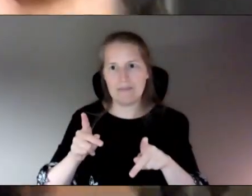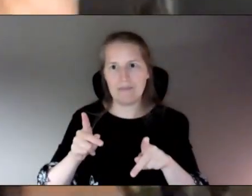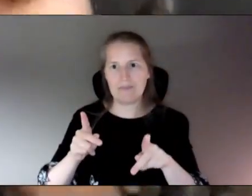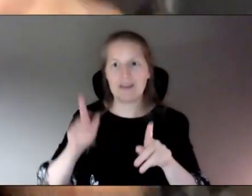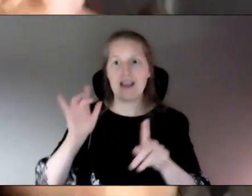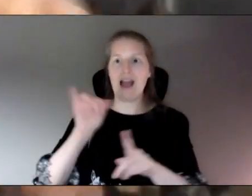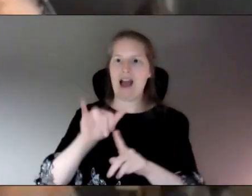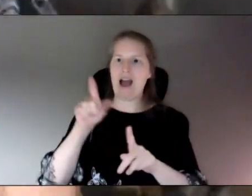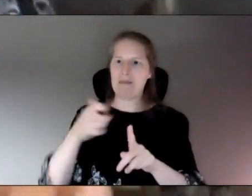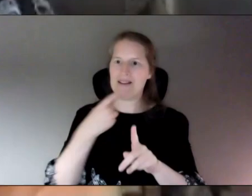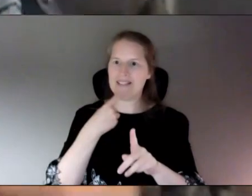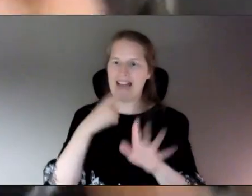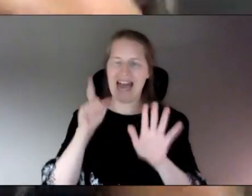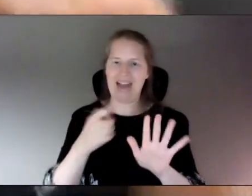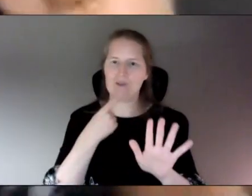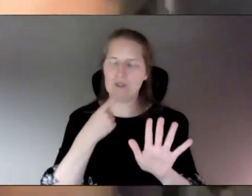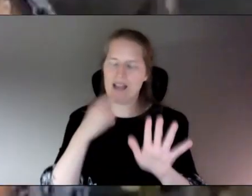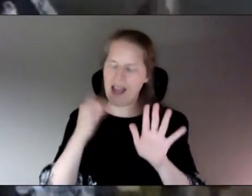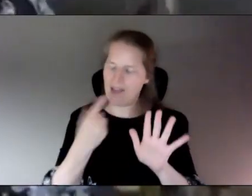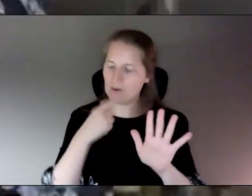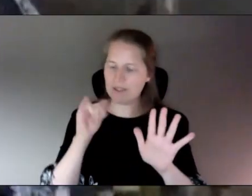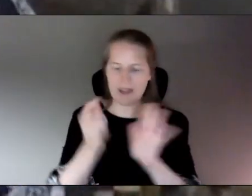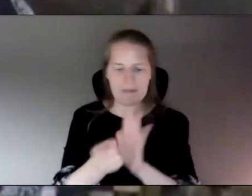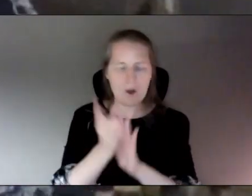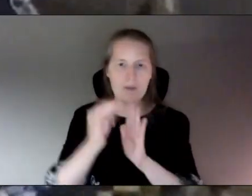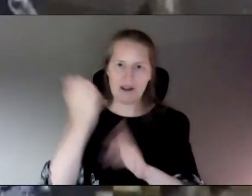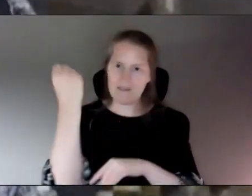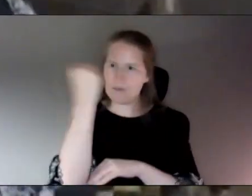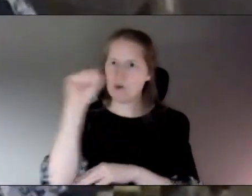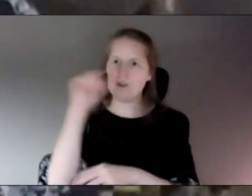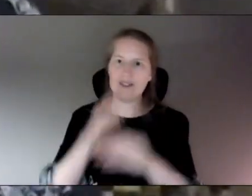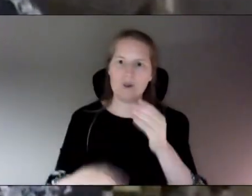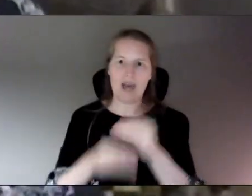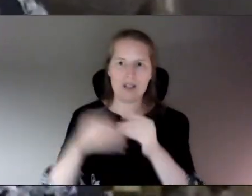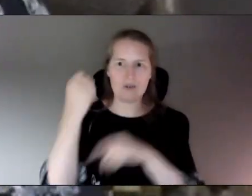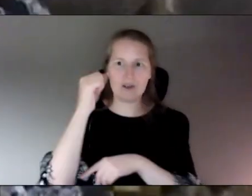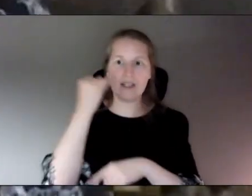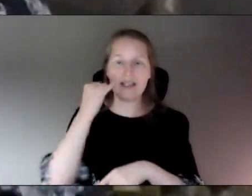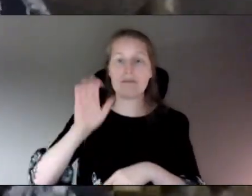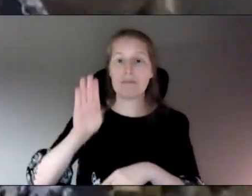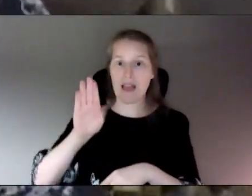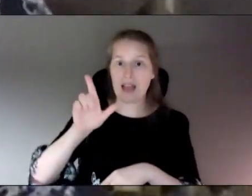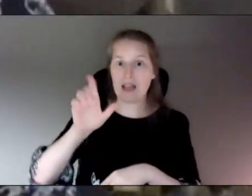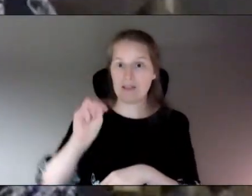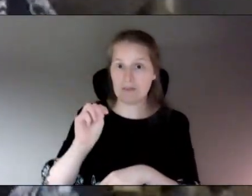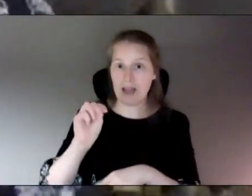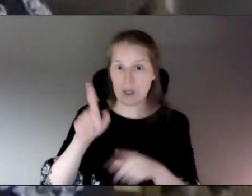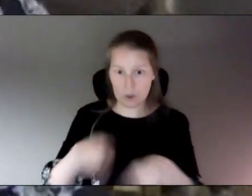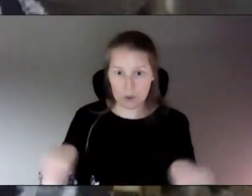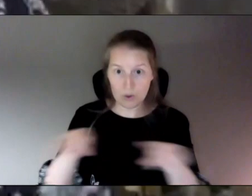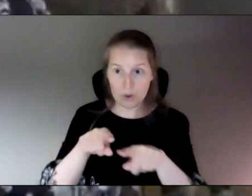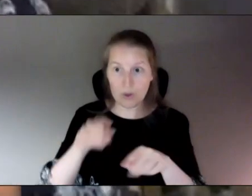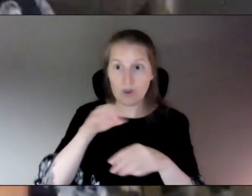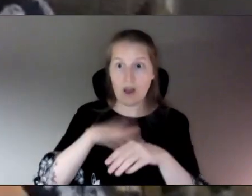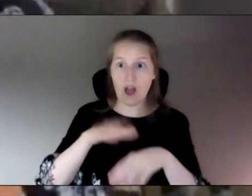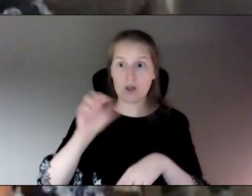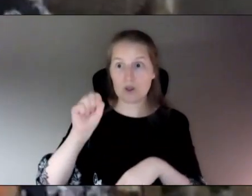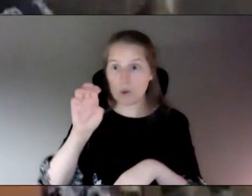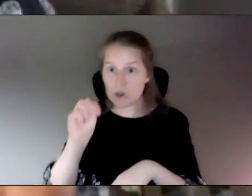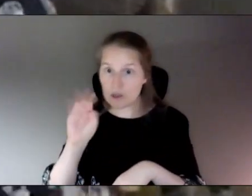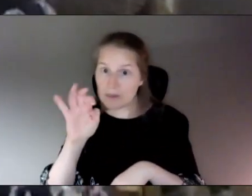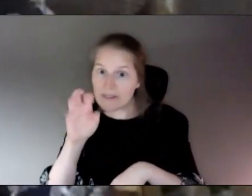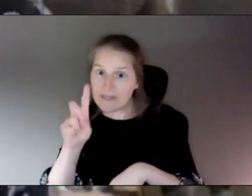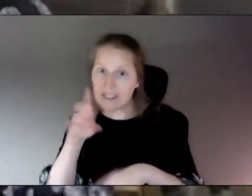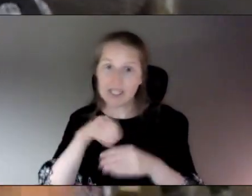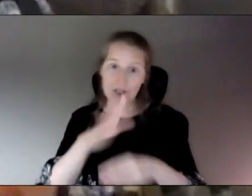to say in this moment of protest and to add to that protest, if Black Lives Matter to you on your social media feed, in your heart or